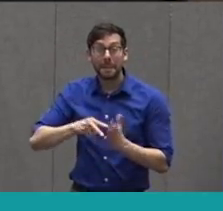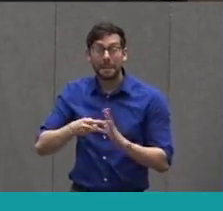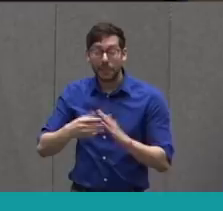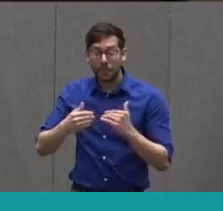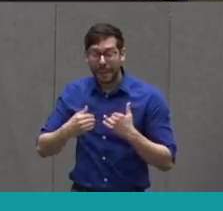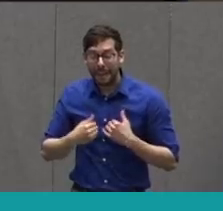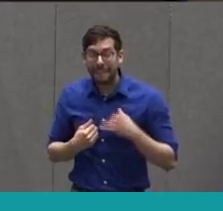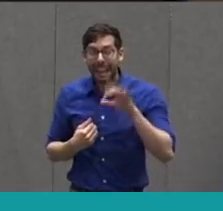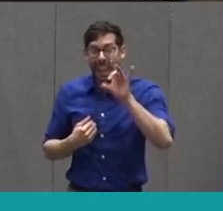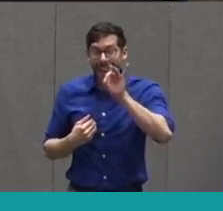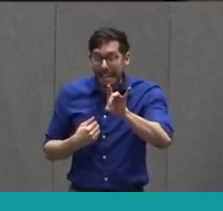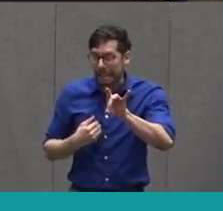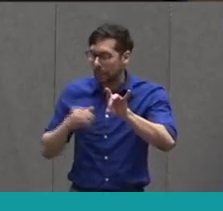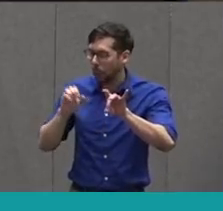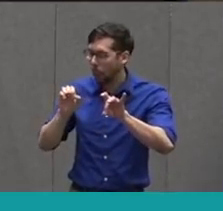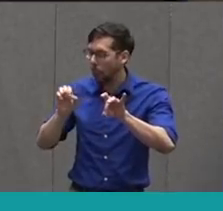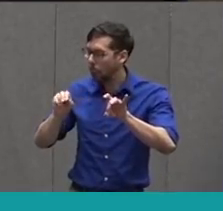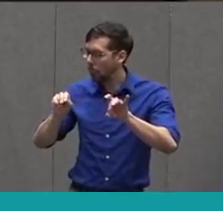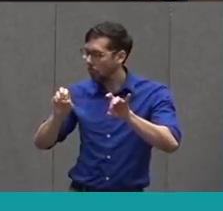the day, which is